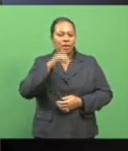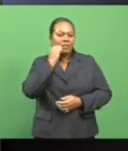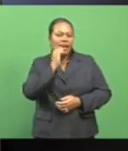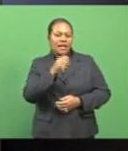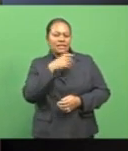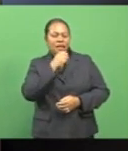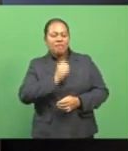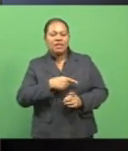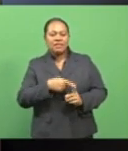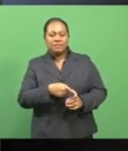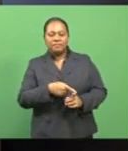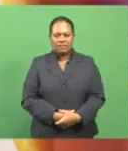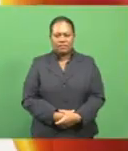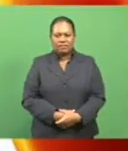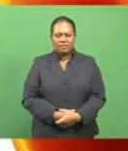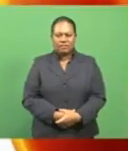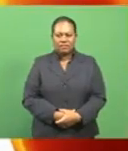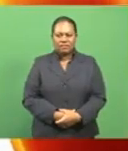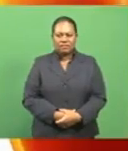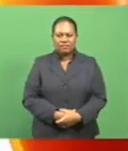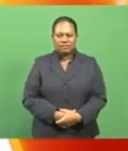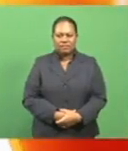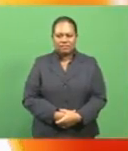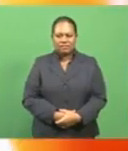and hooker Liam Coltman.